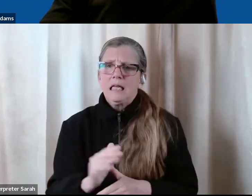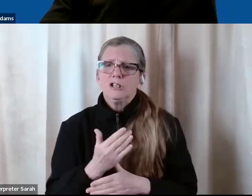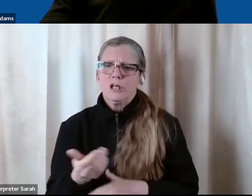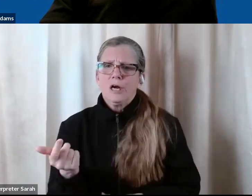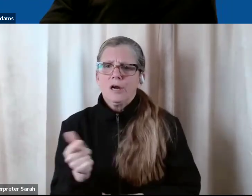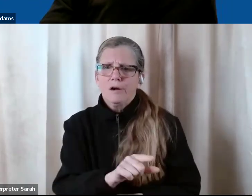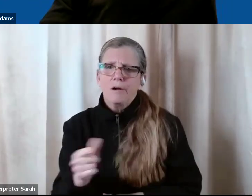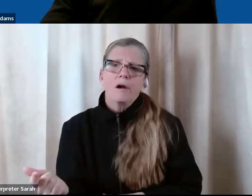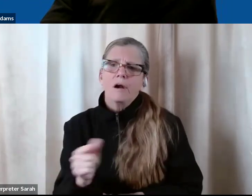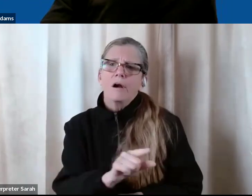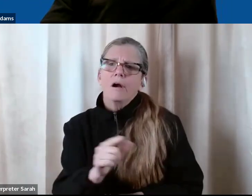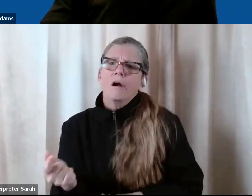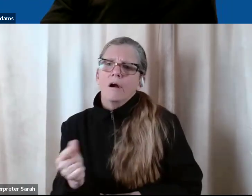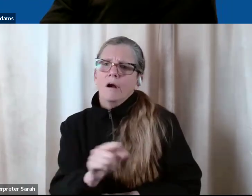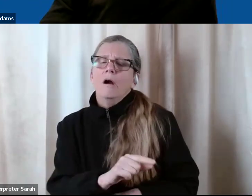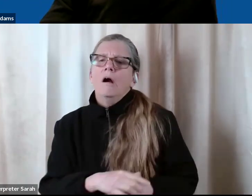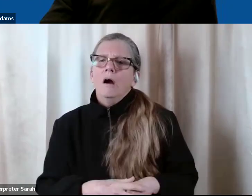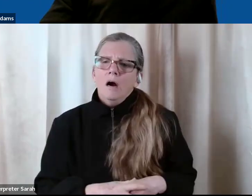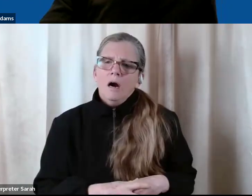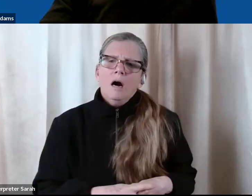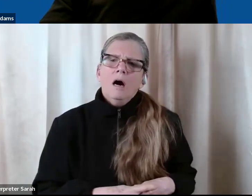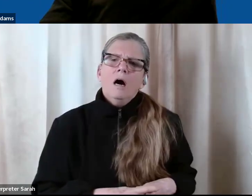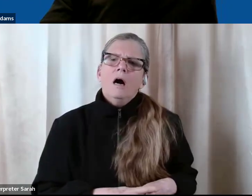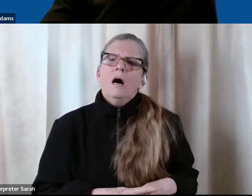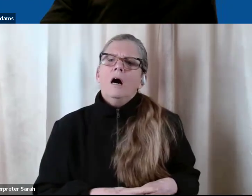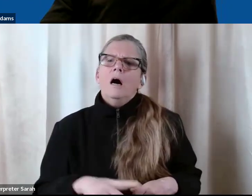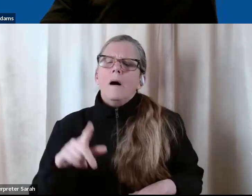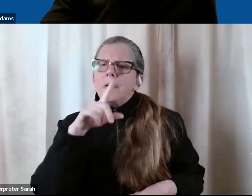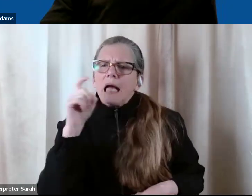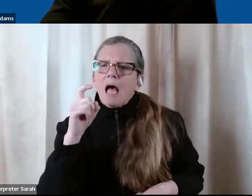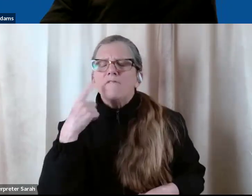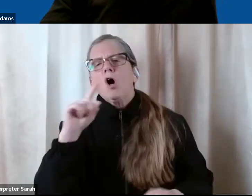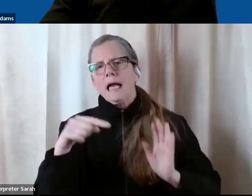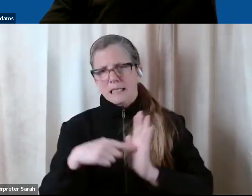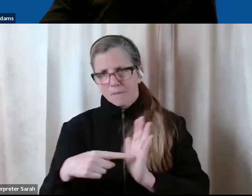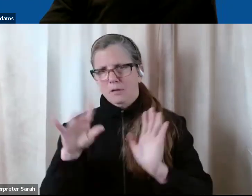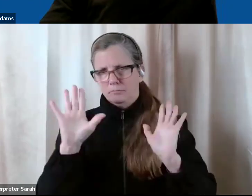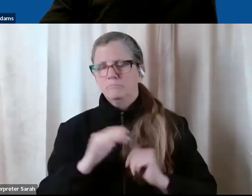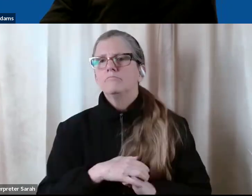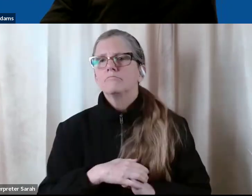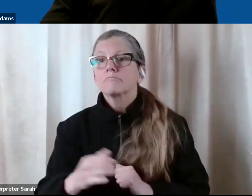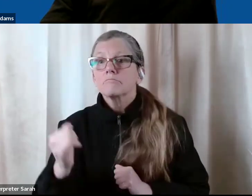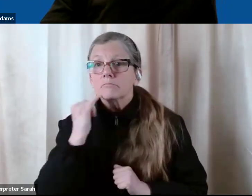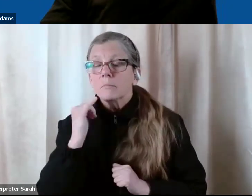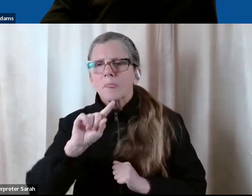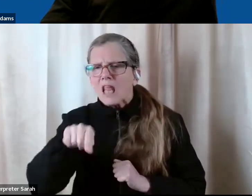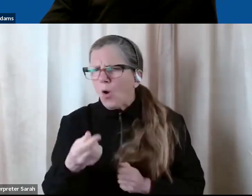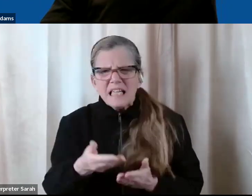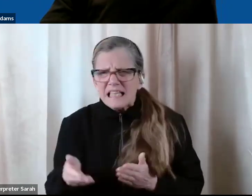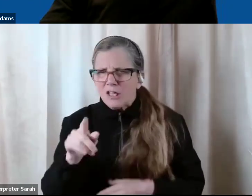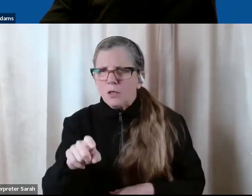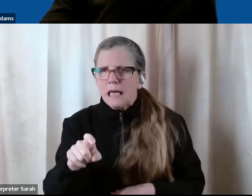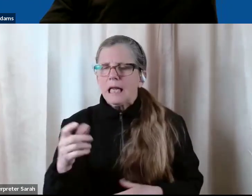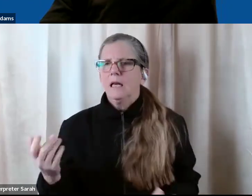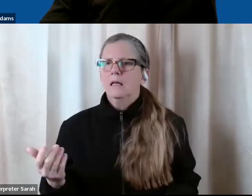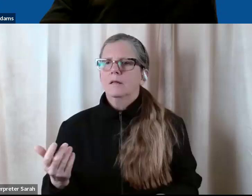shared back to the asking application. Because just to give you an example, if all you need is